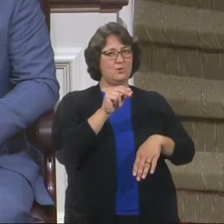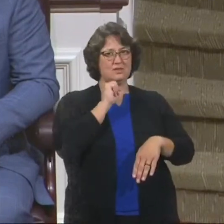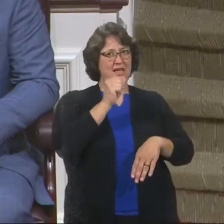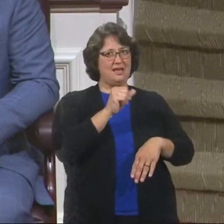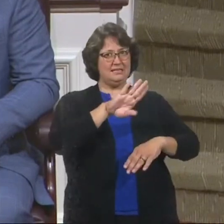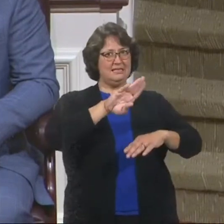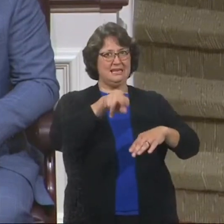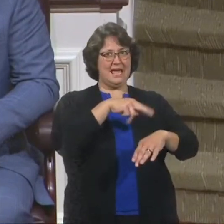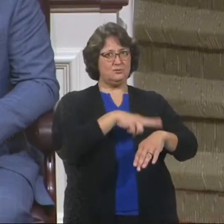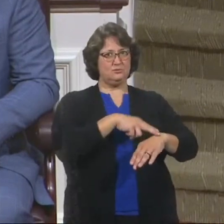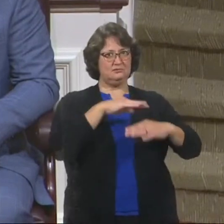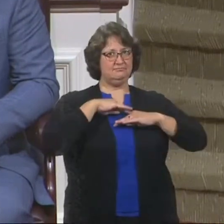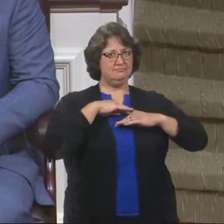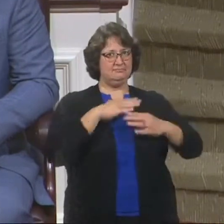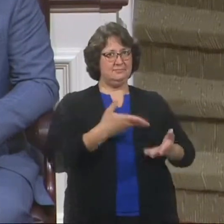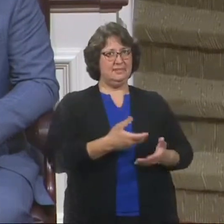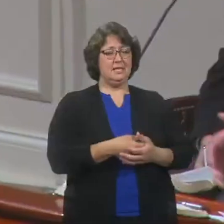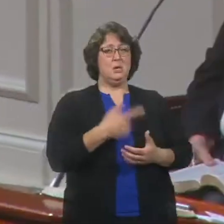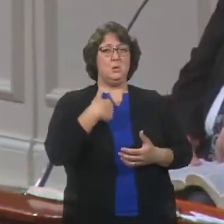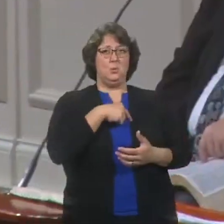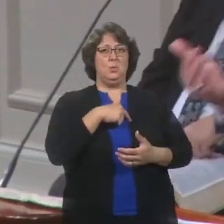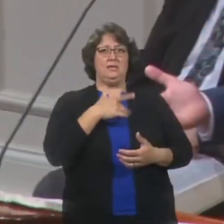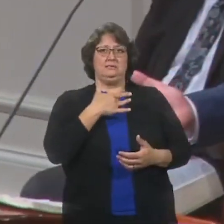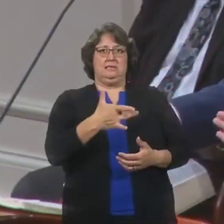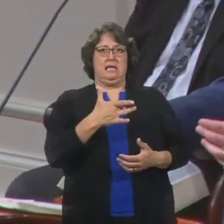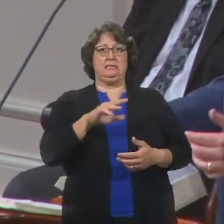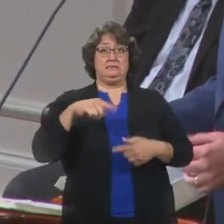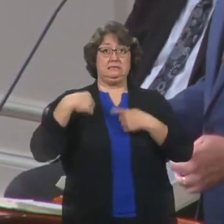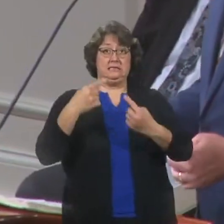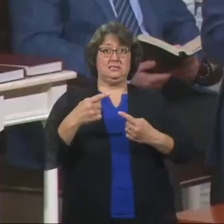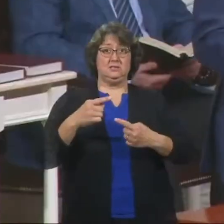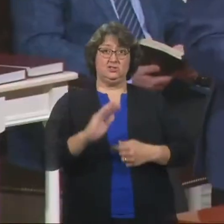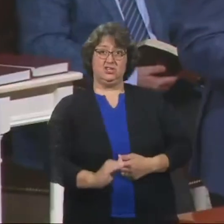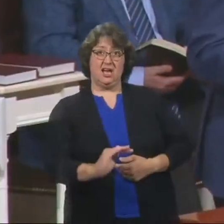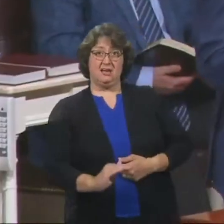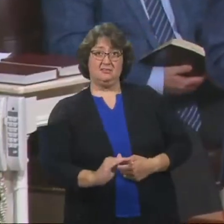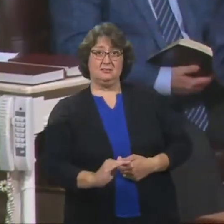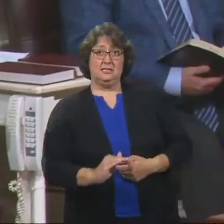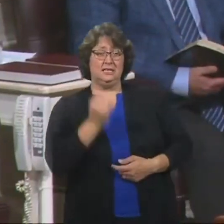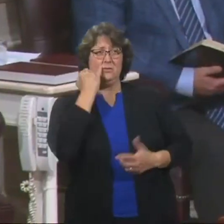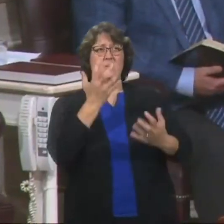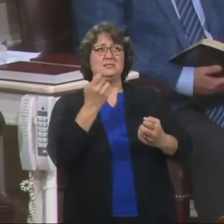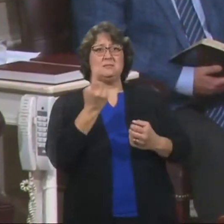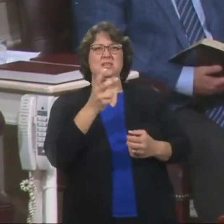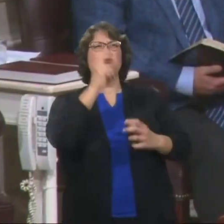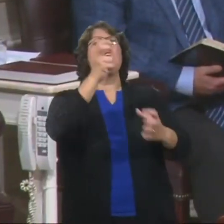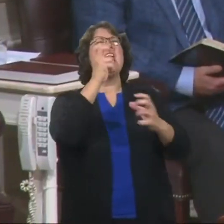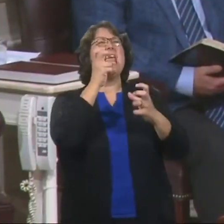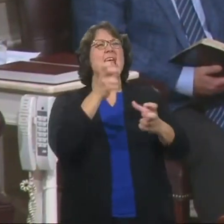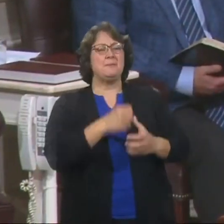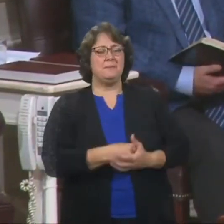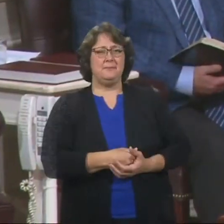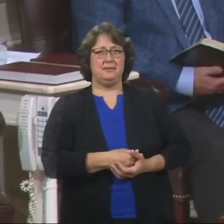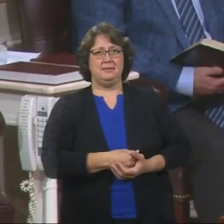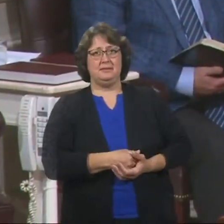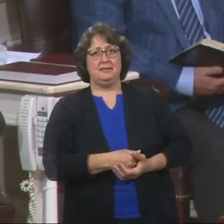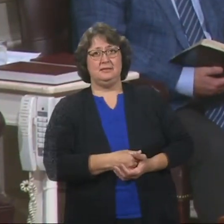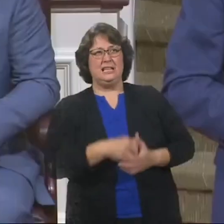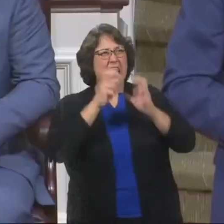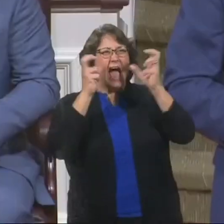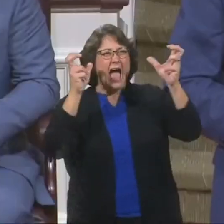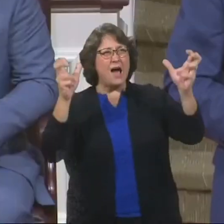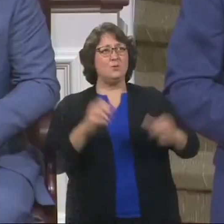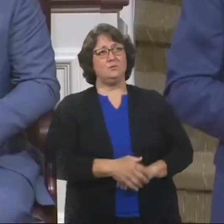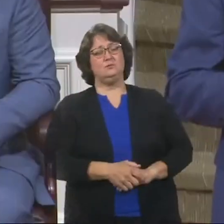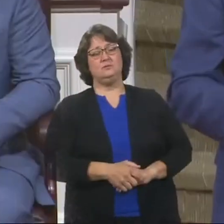natural. We're conditioned from childhood. If we want something, scream real